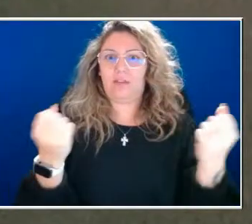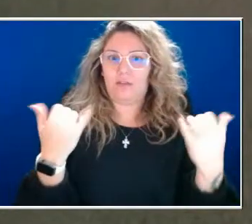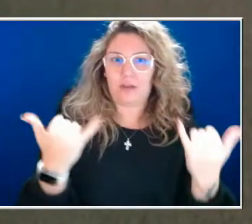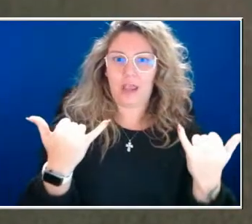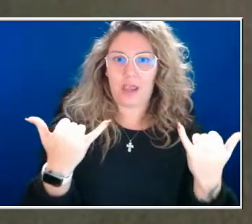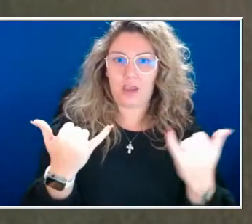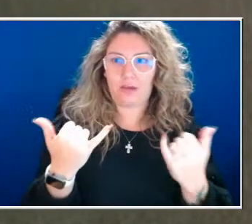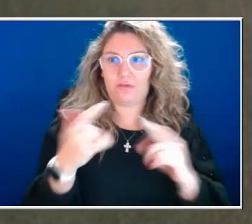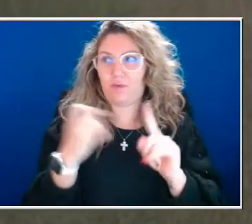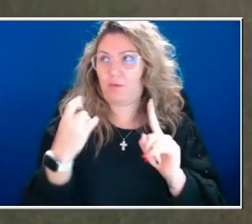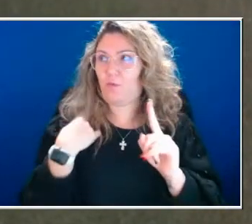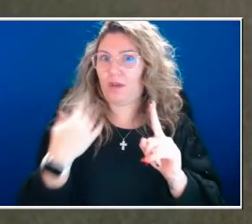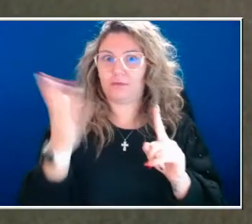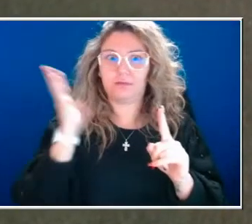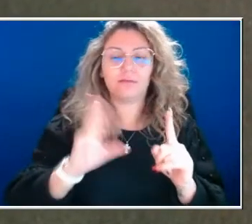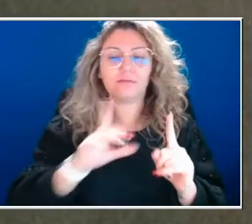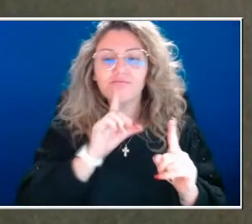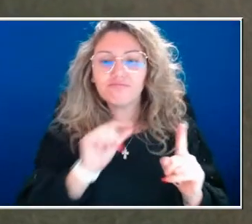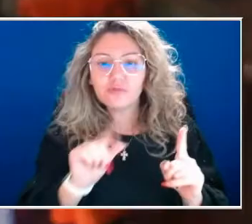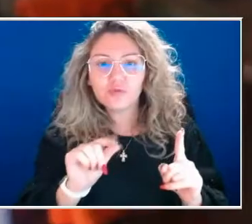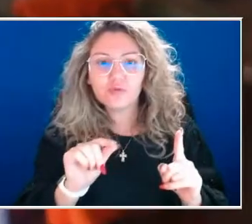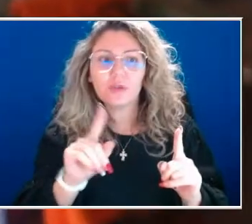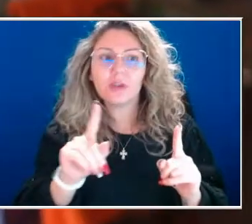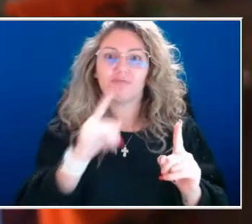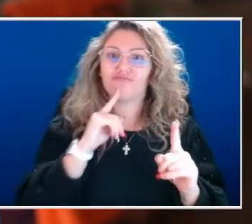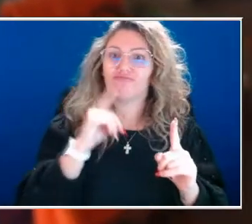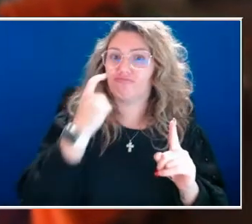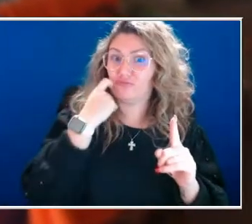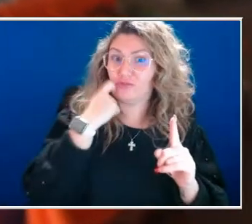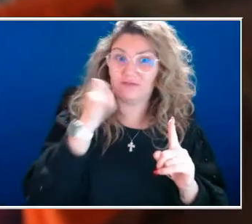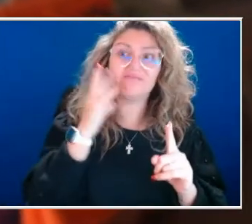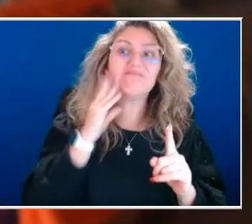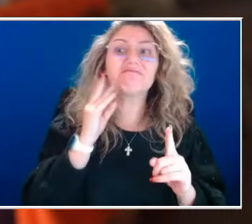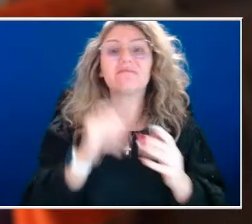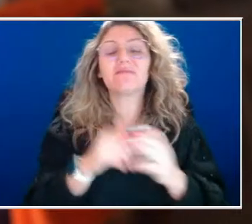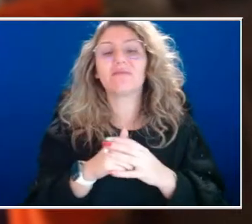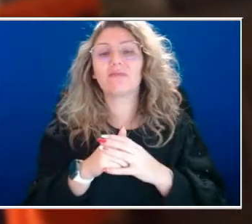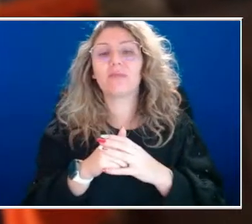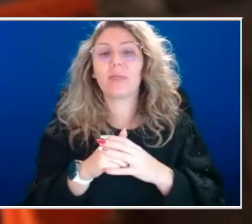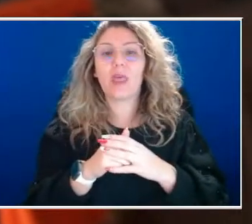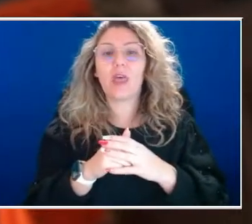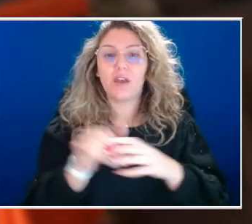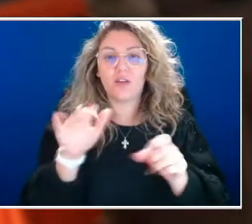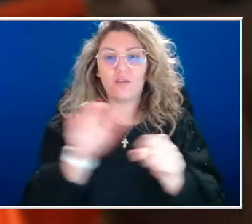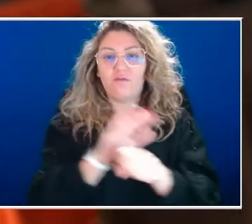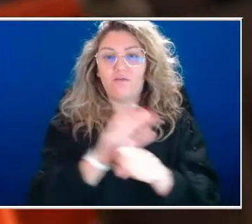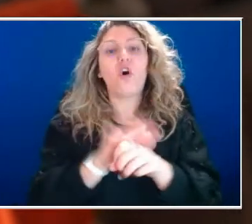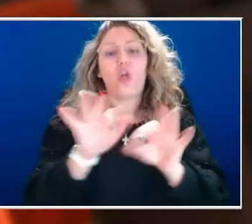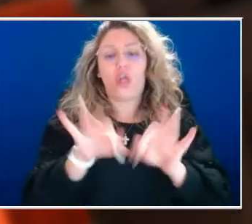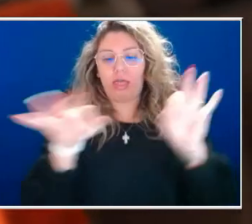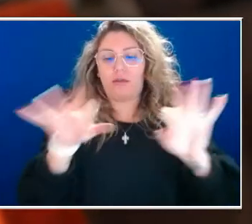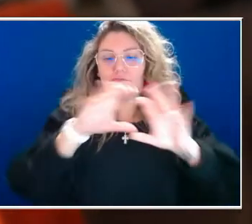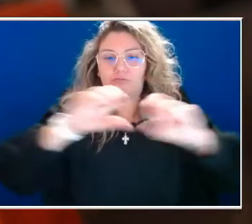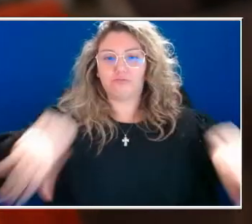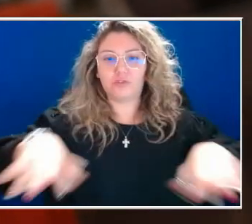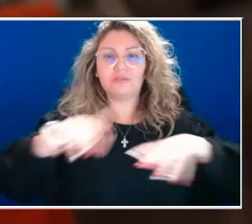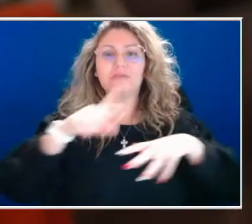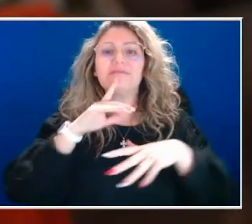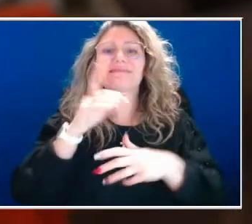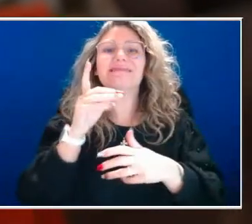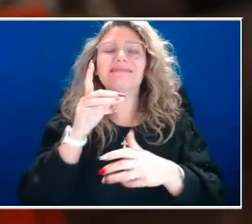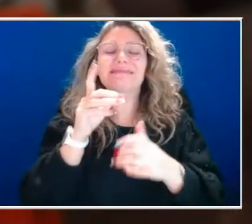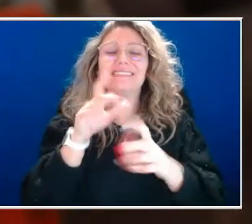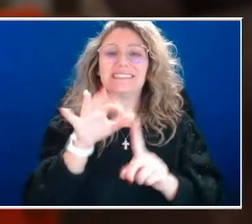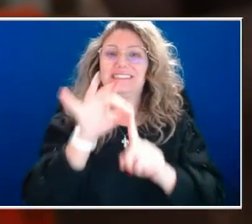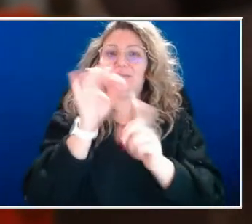that's quite a statement considering what she recently endured. Radical hysterectomy, which included removal of everything except ovaries, a